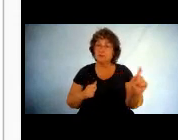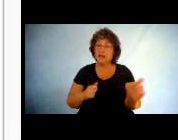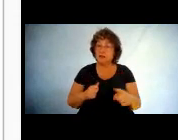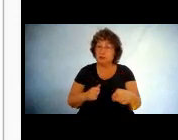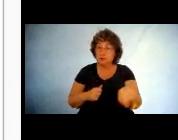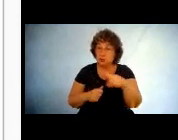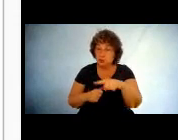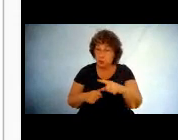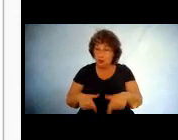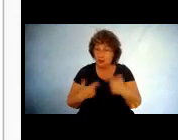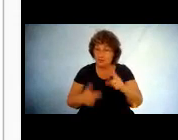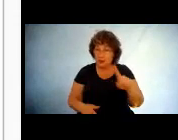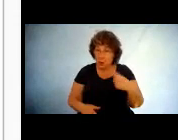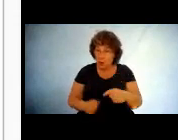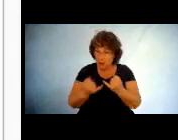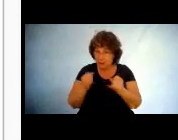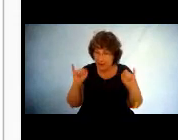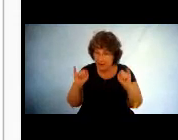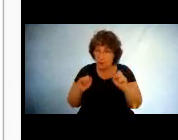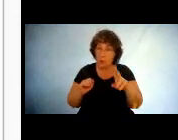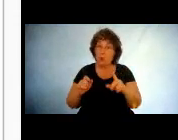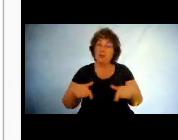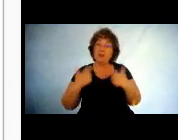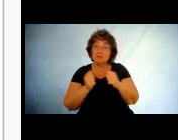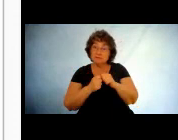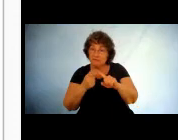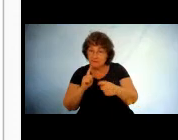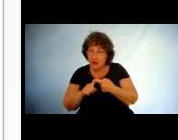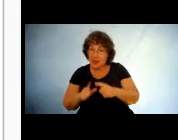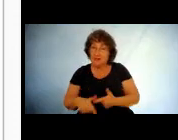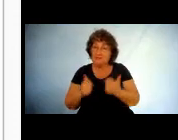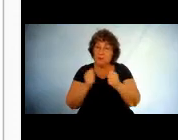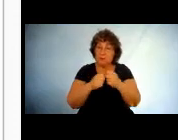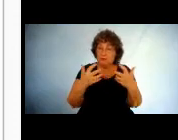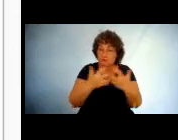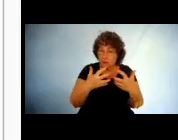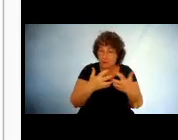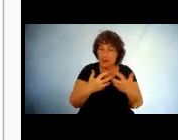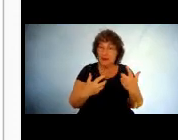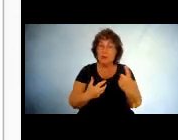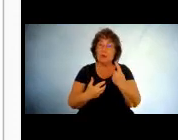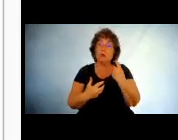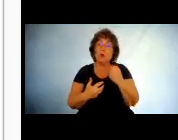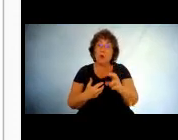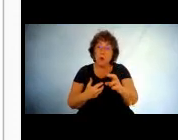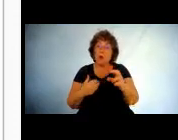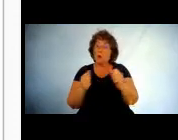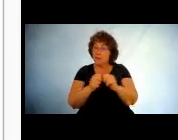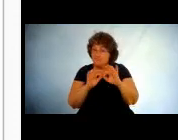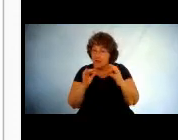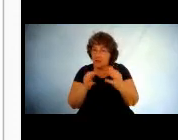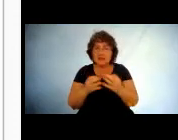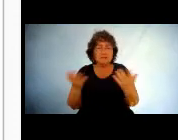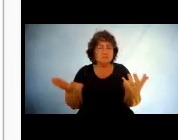alone or independently? Do you live with some friends or a roommate? or do you live with family? What's